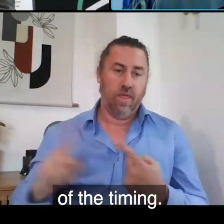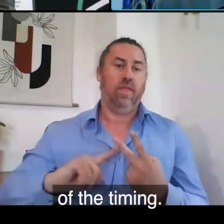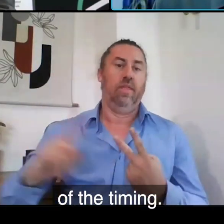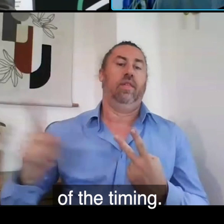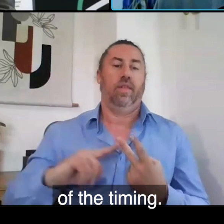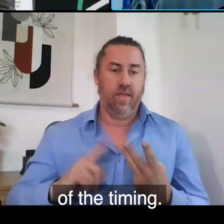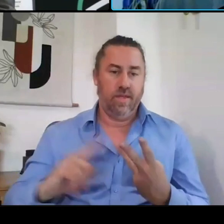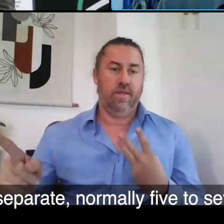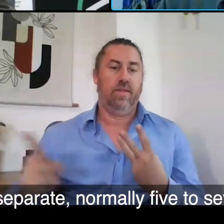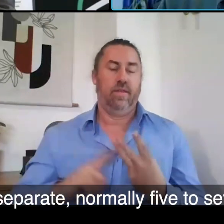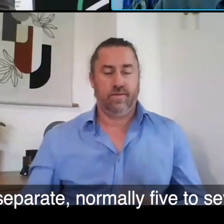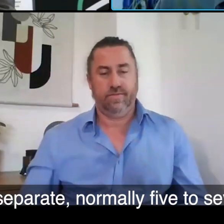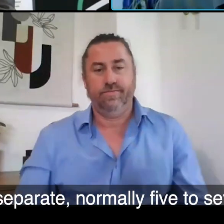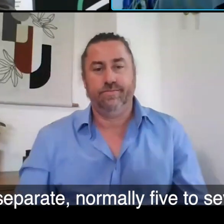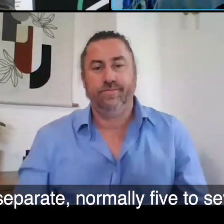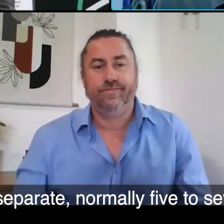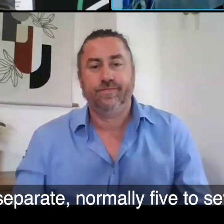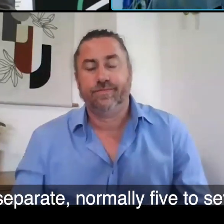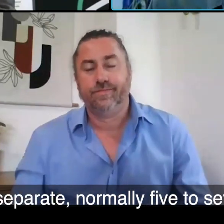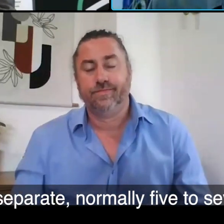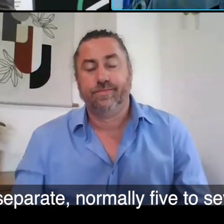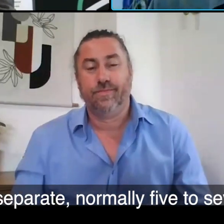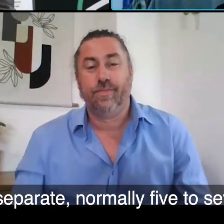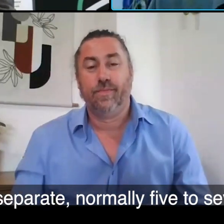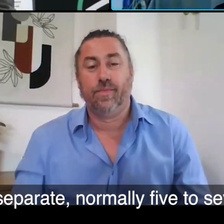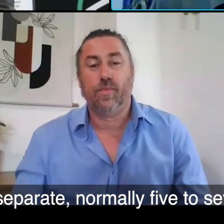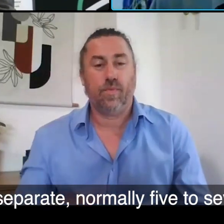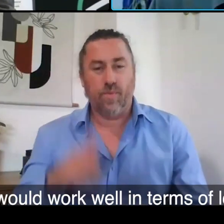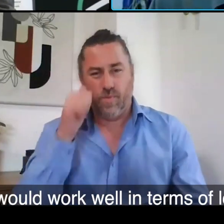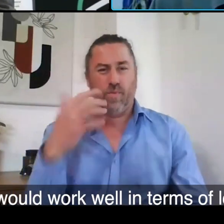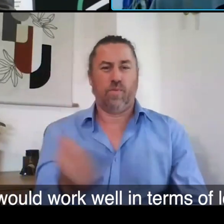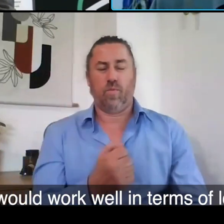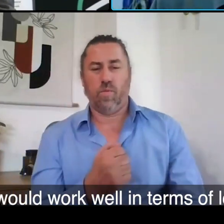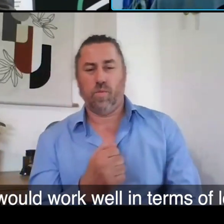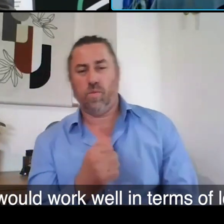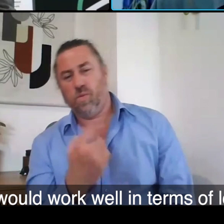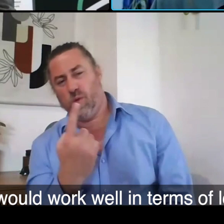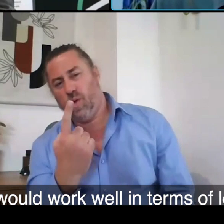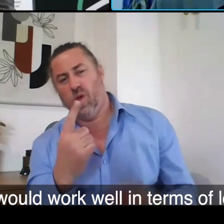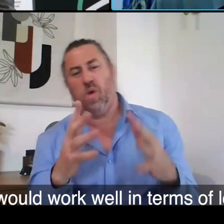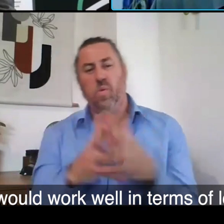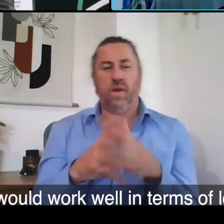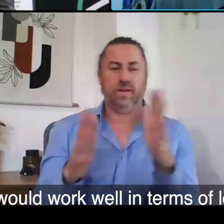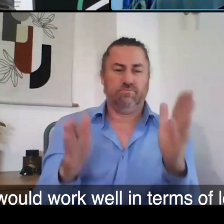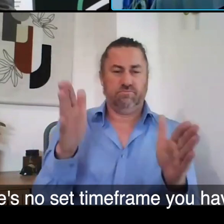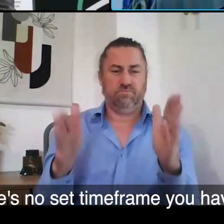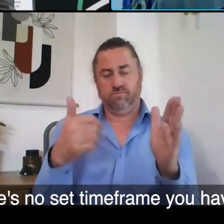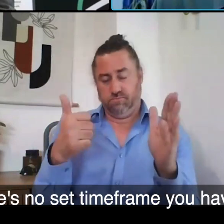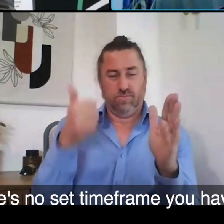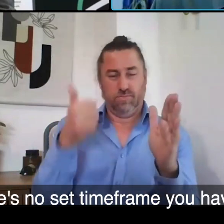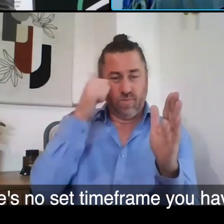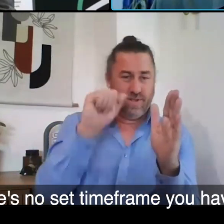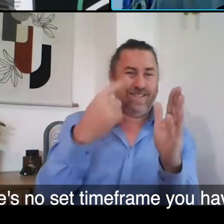terms of the timing. You do separate normally, 5 to 7 days a week would work well in terms of